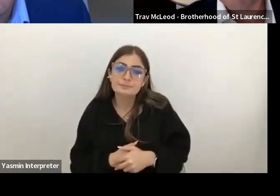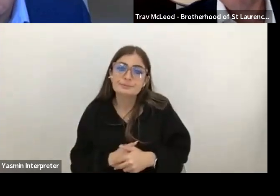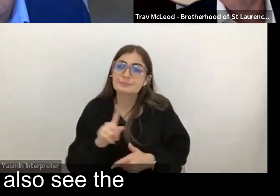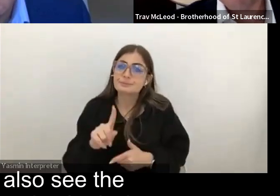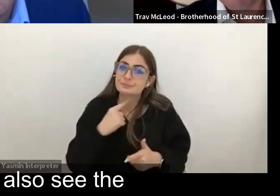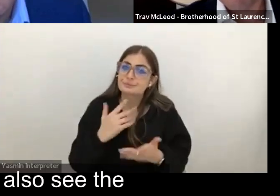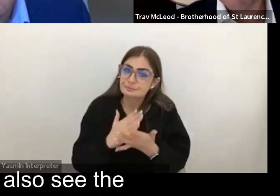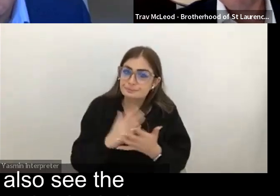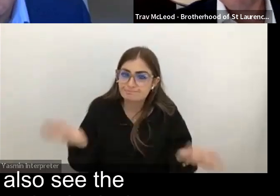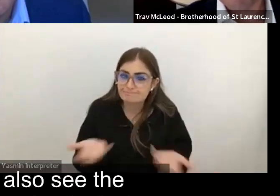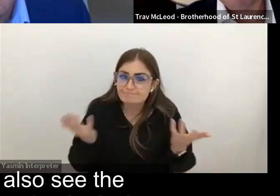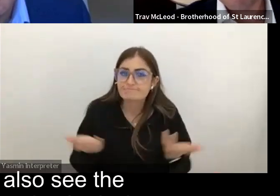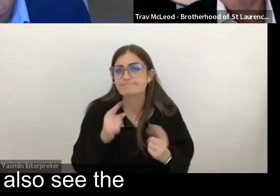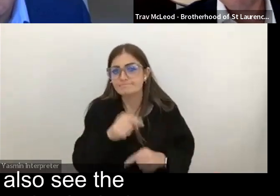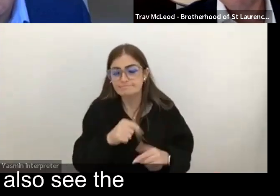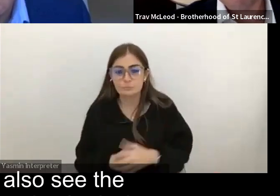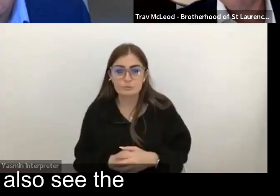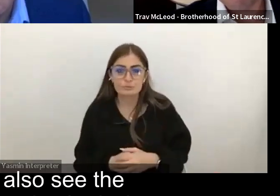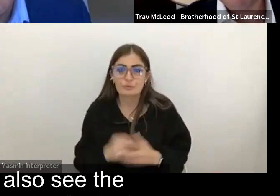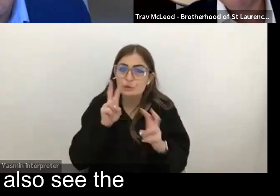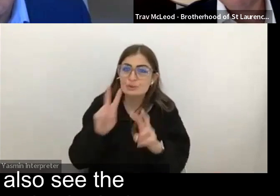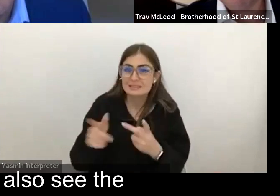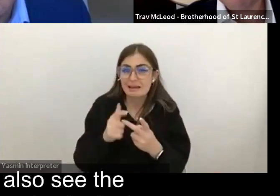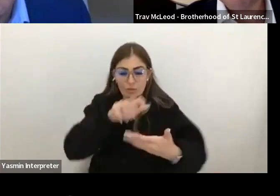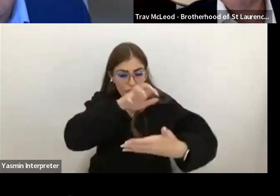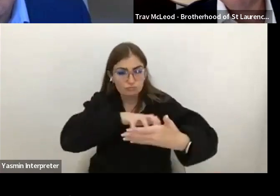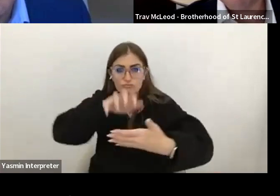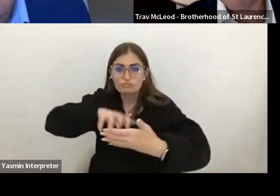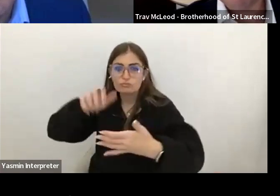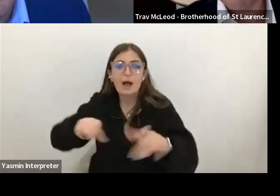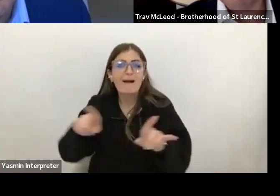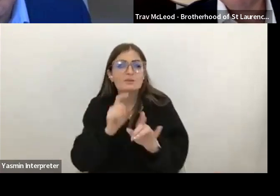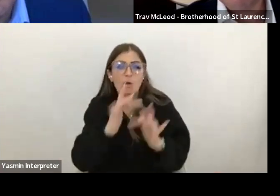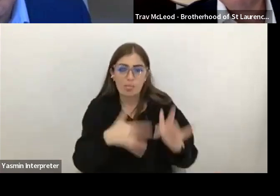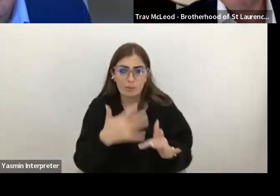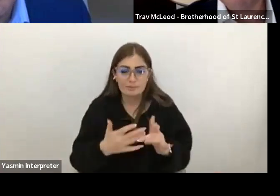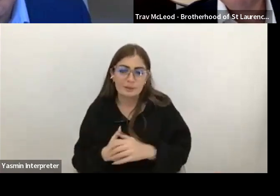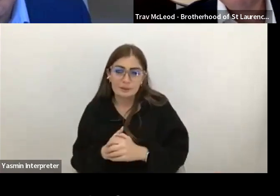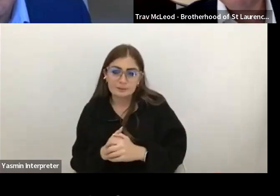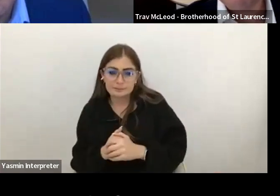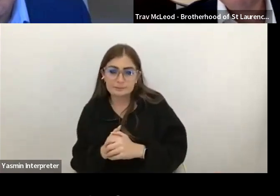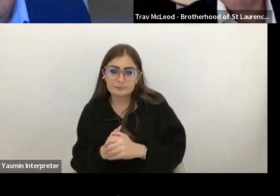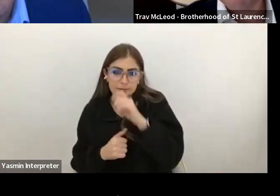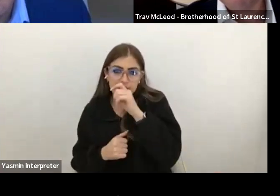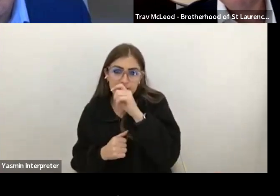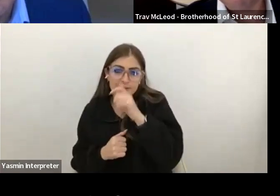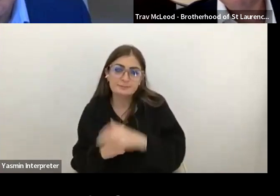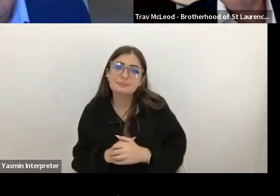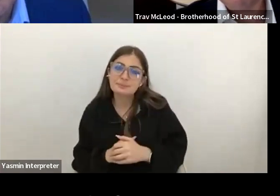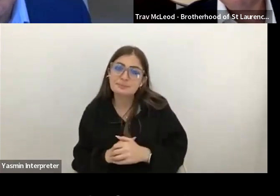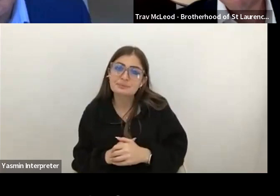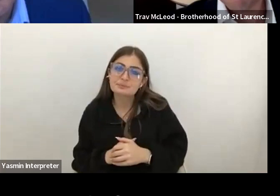encouraging that, and you can also see the other comments and submissions that have come in. We're required to put out